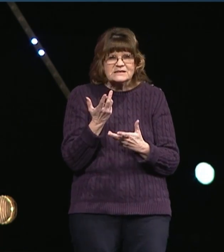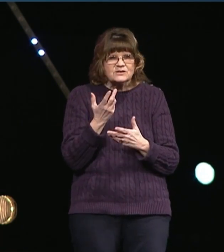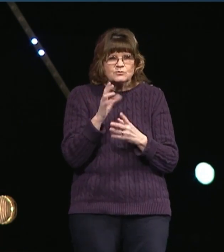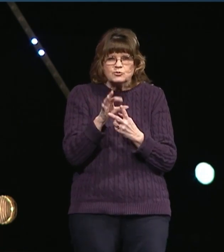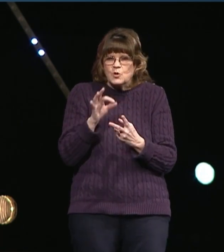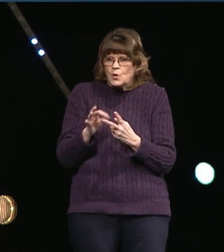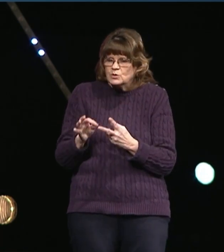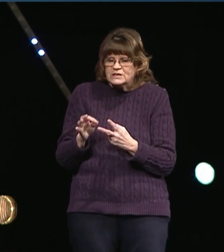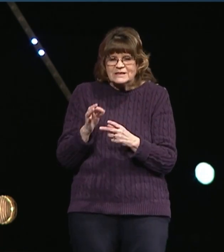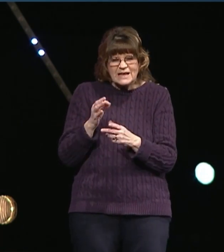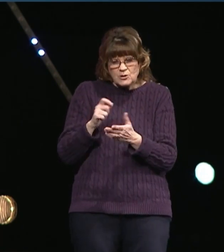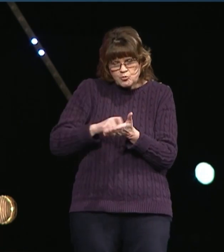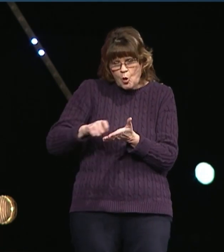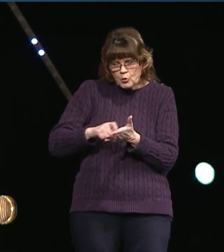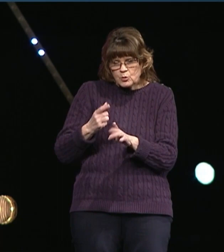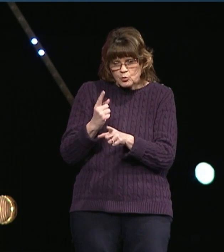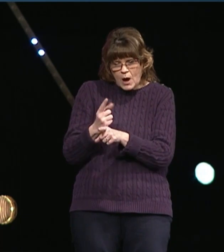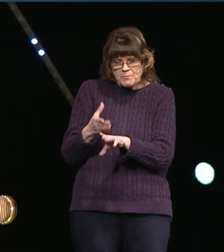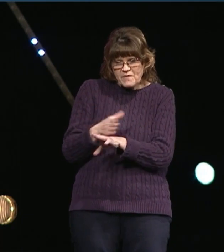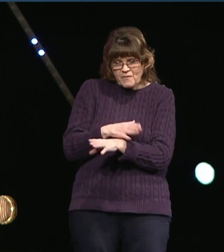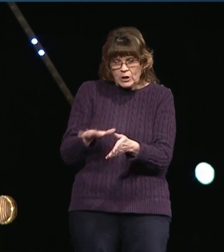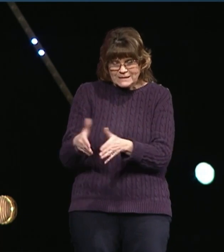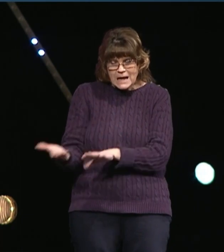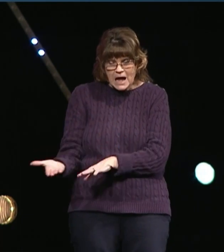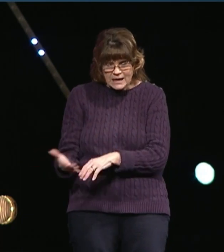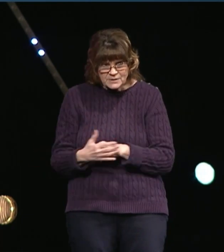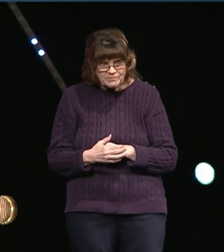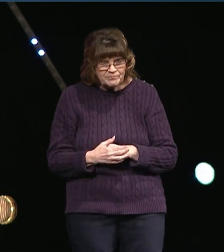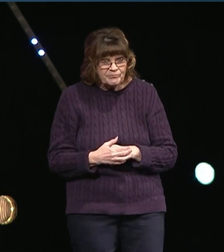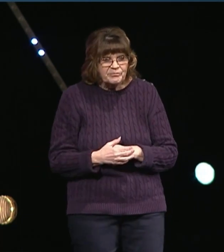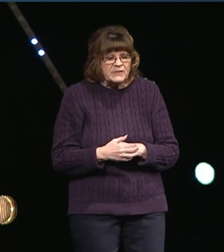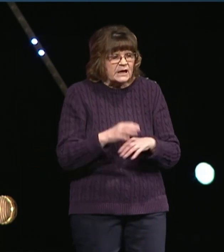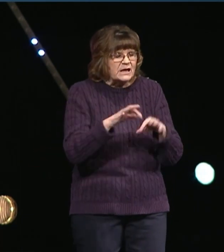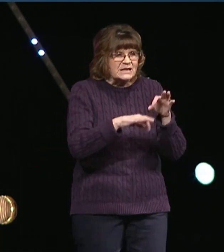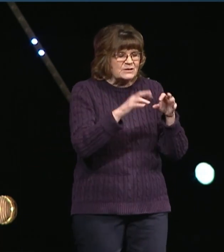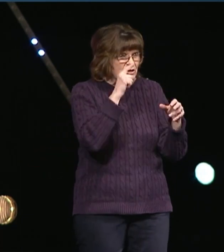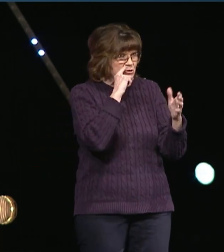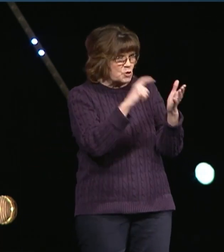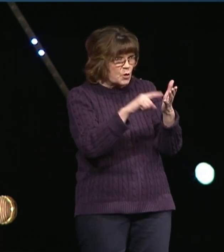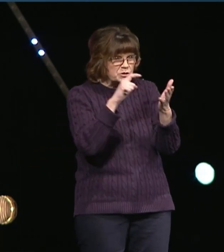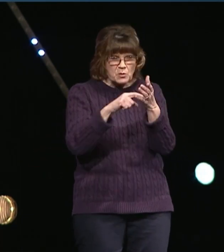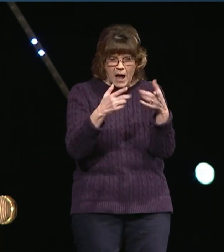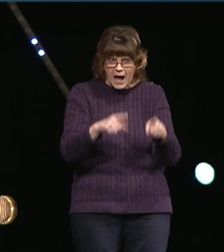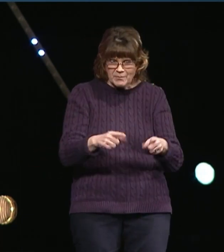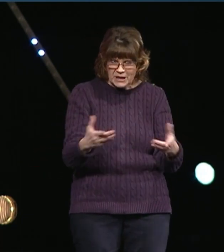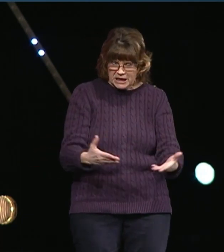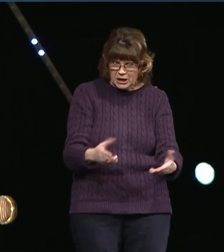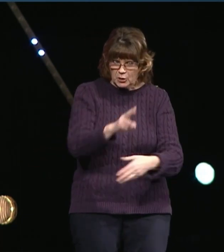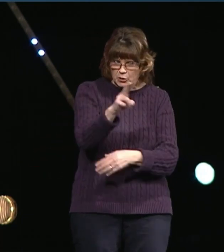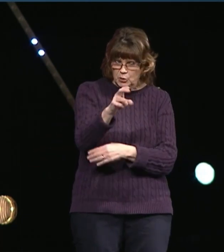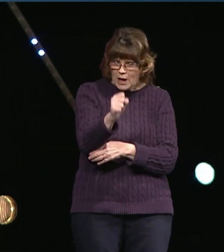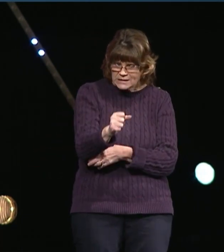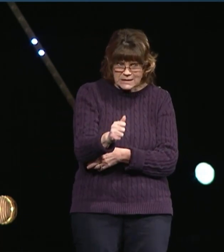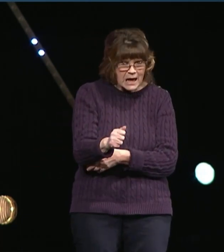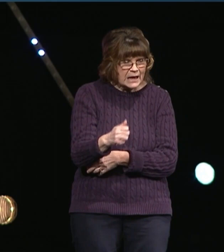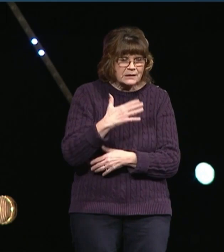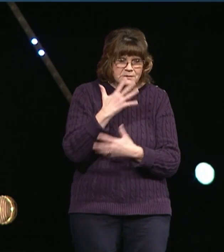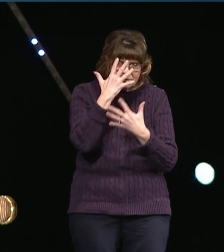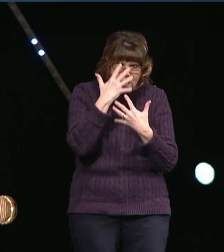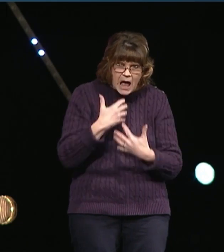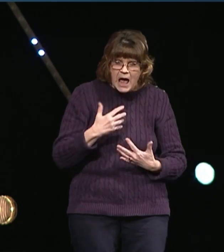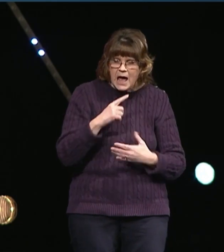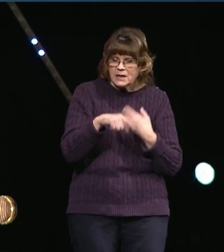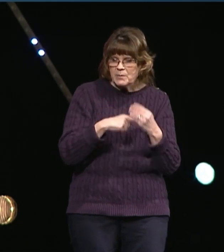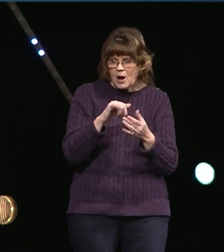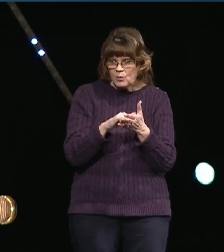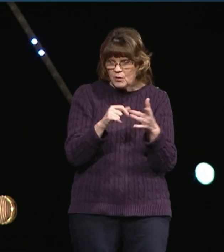before he passed away, and he finds what was happening in our nation a small thing, or in his own life a small thing compared to what's happening